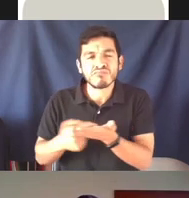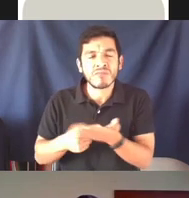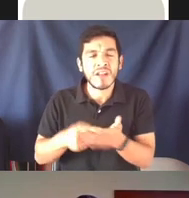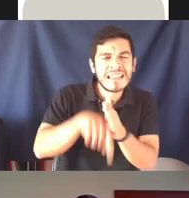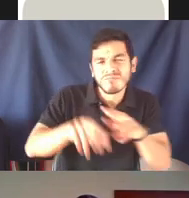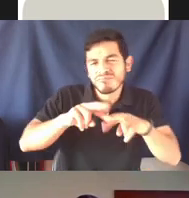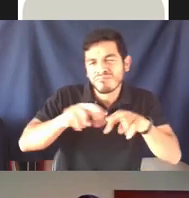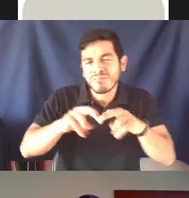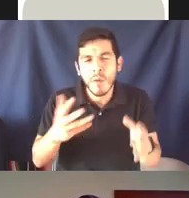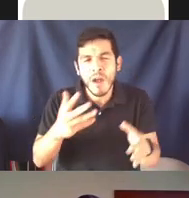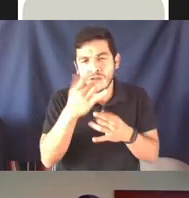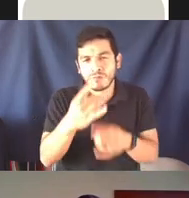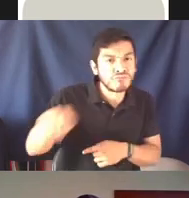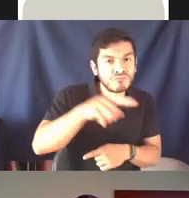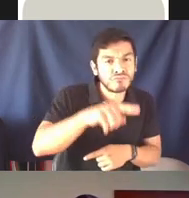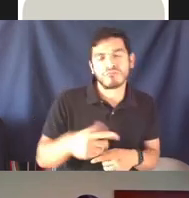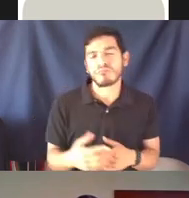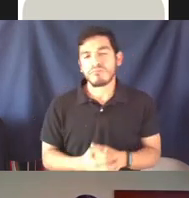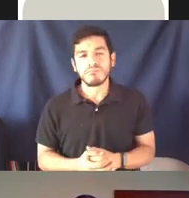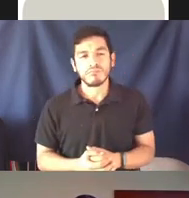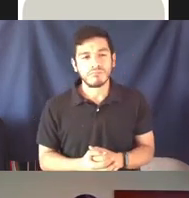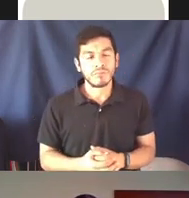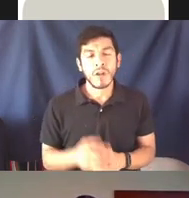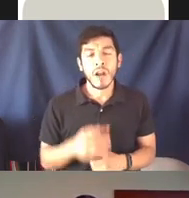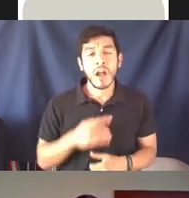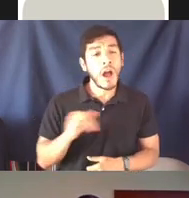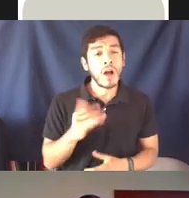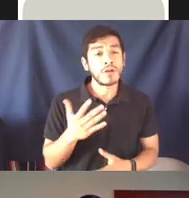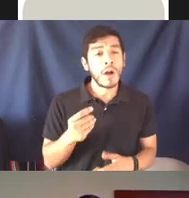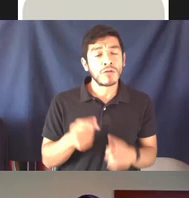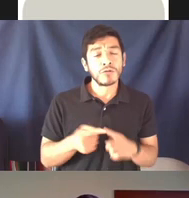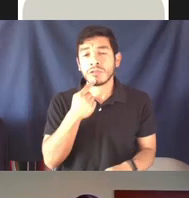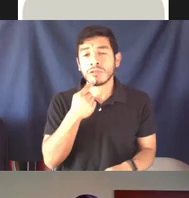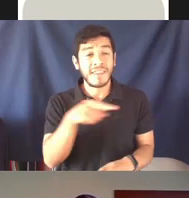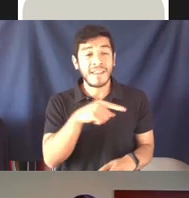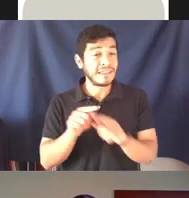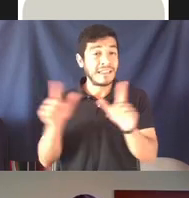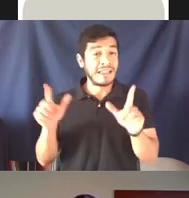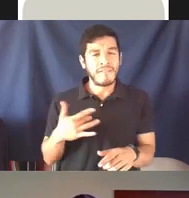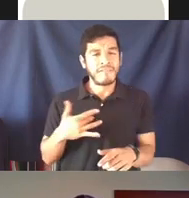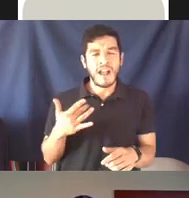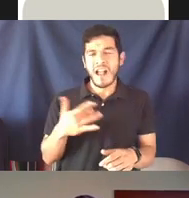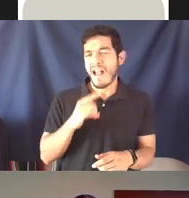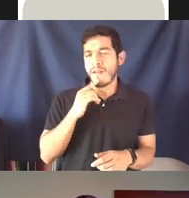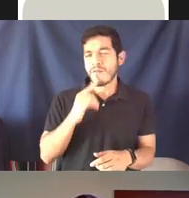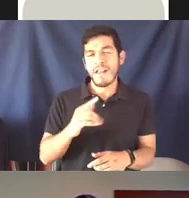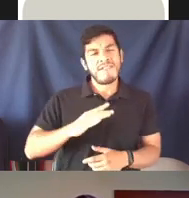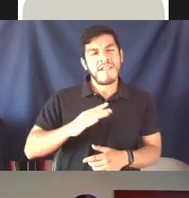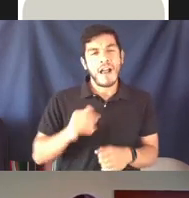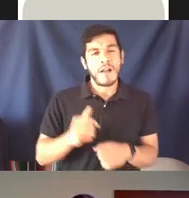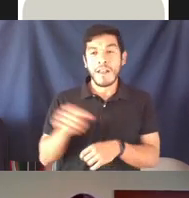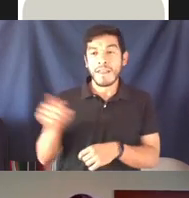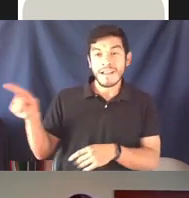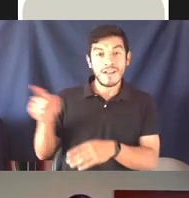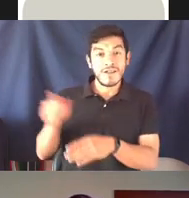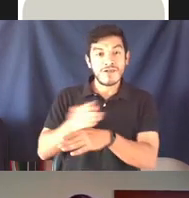I also want to note that these slides, I'm fine with Steve sharing them with the group once this presentation is